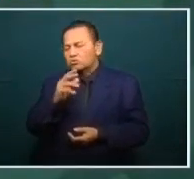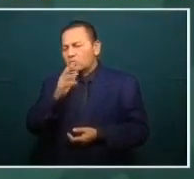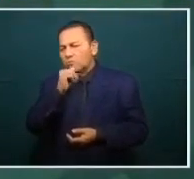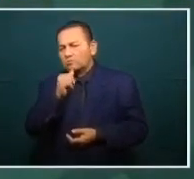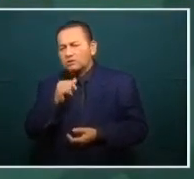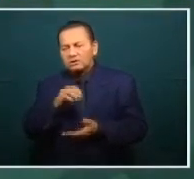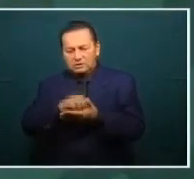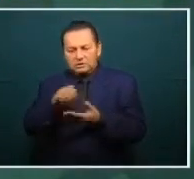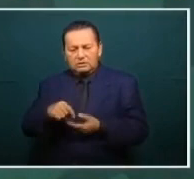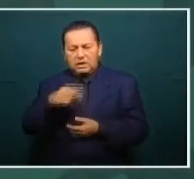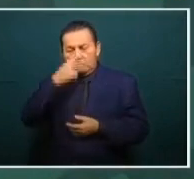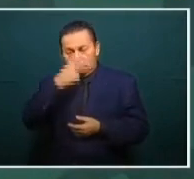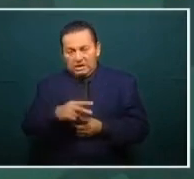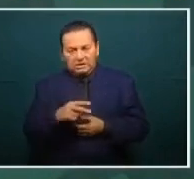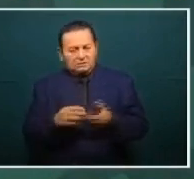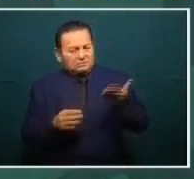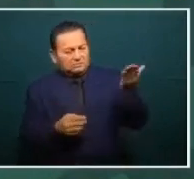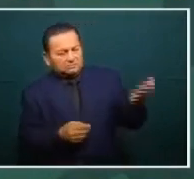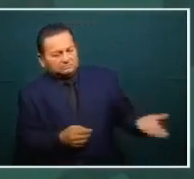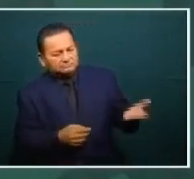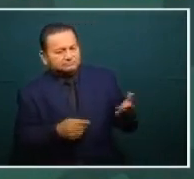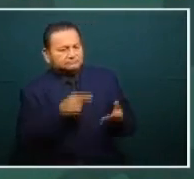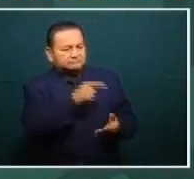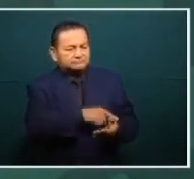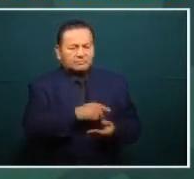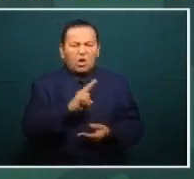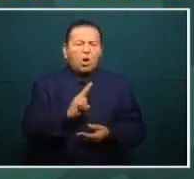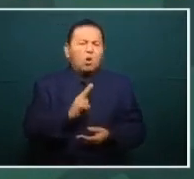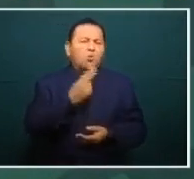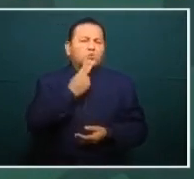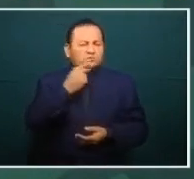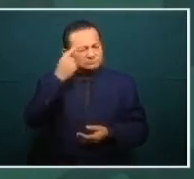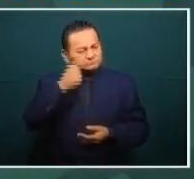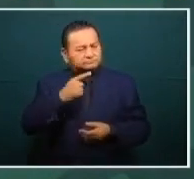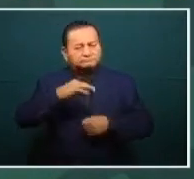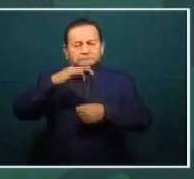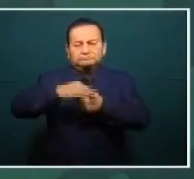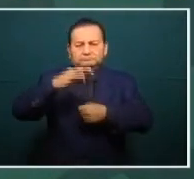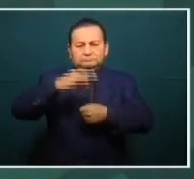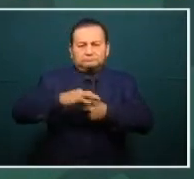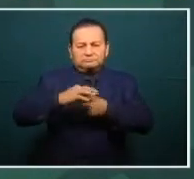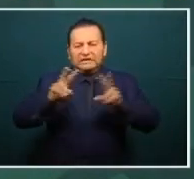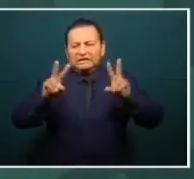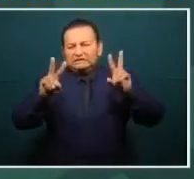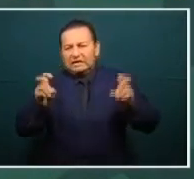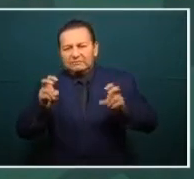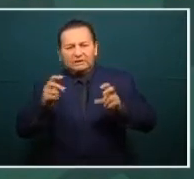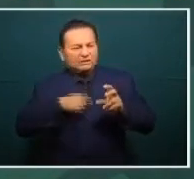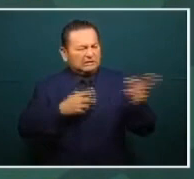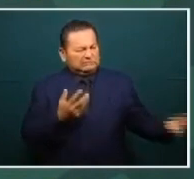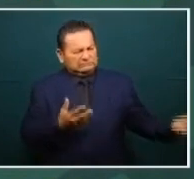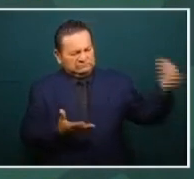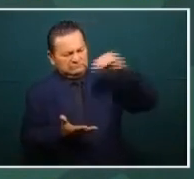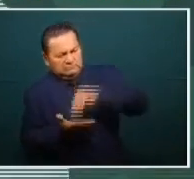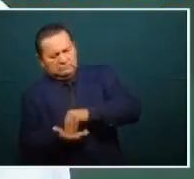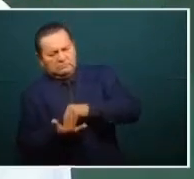It's not a political thing that you should utilize a country for